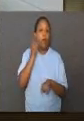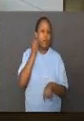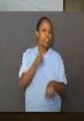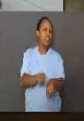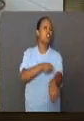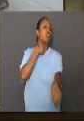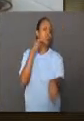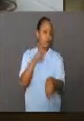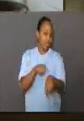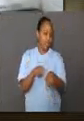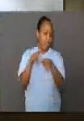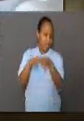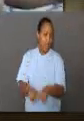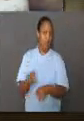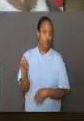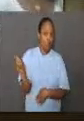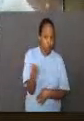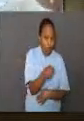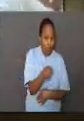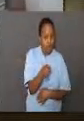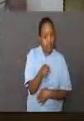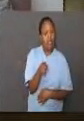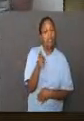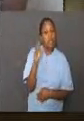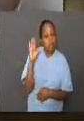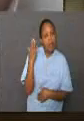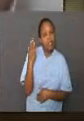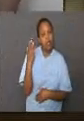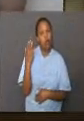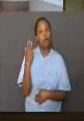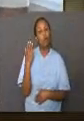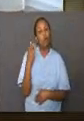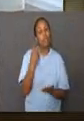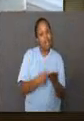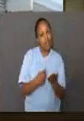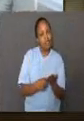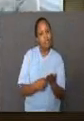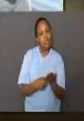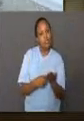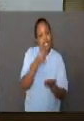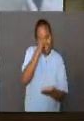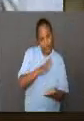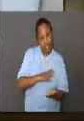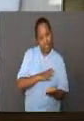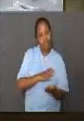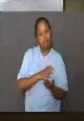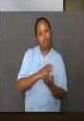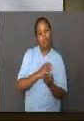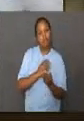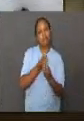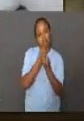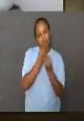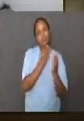for several hours, it seems to make sense for that person to accept